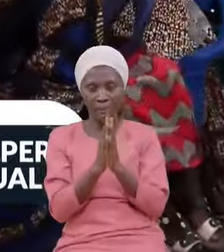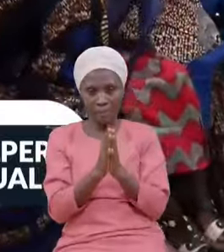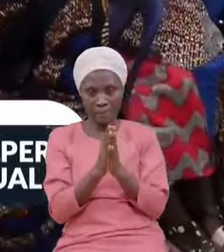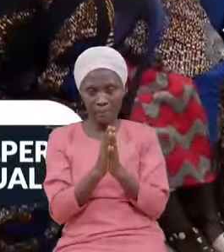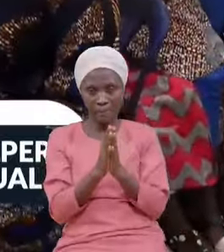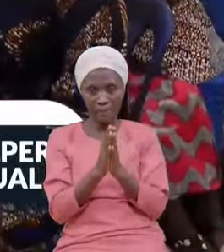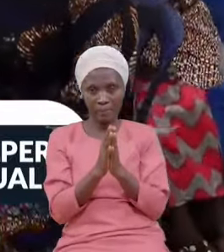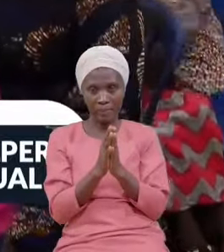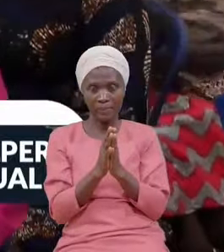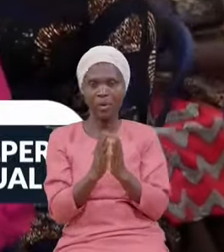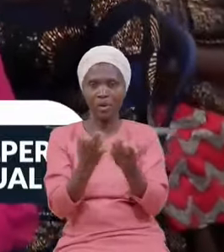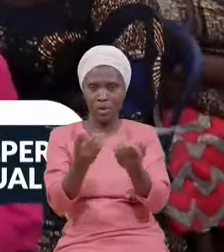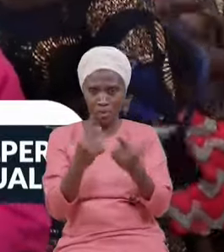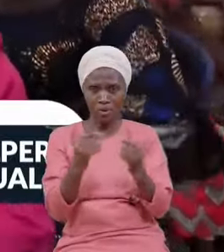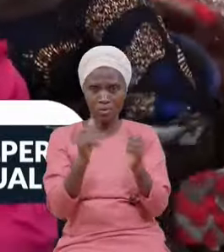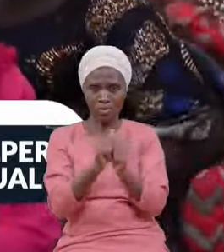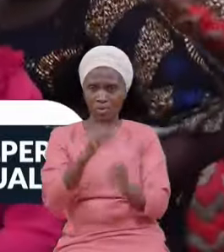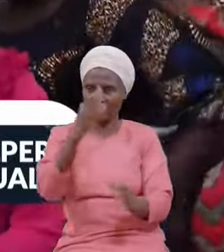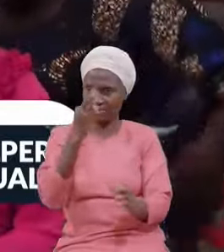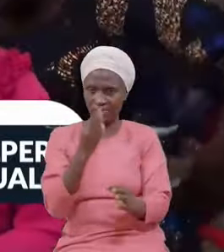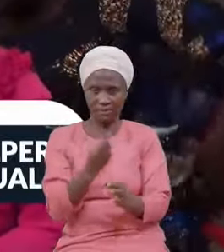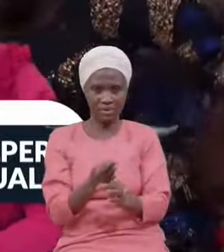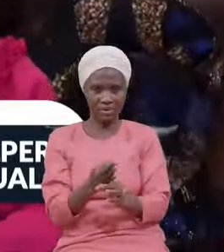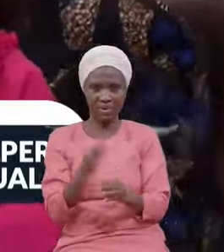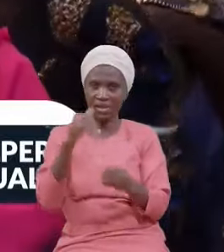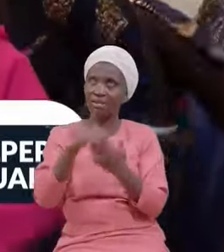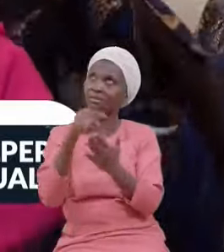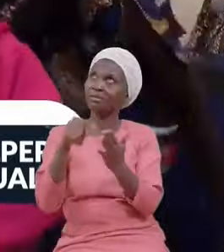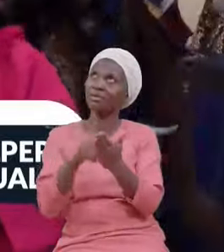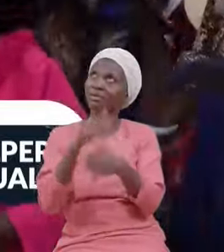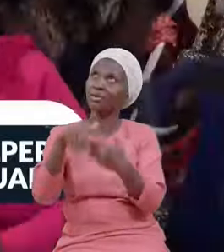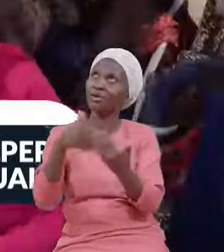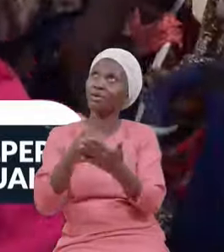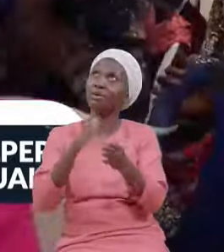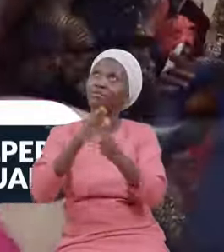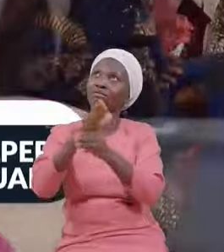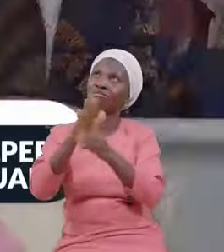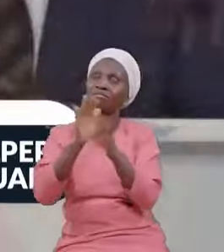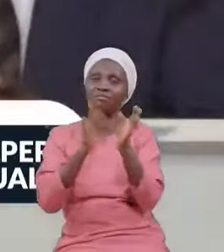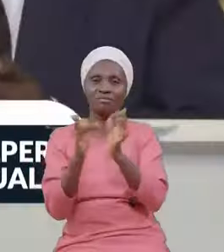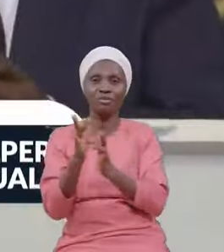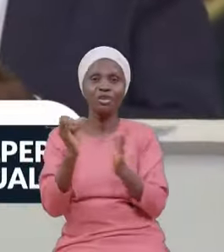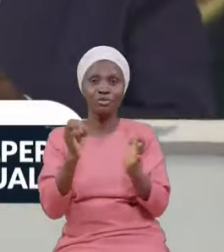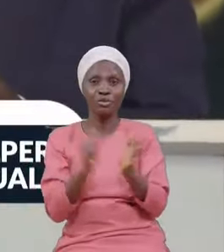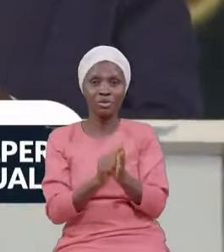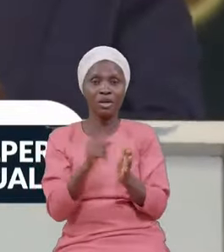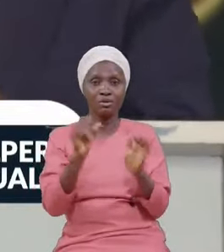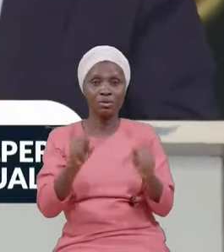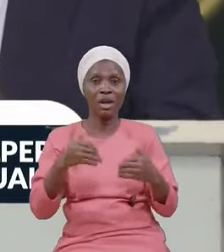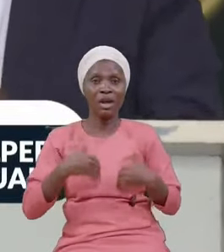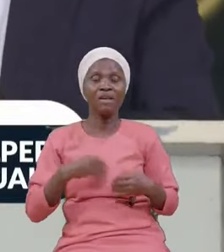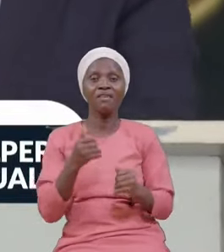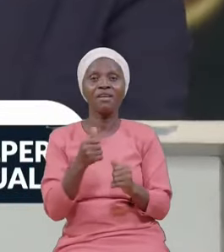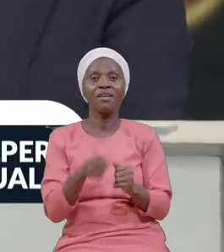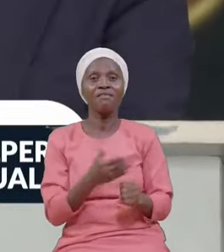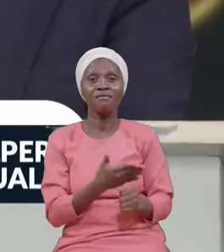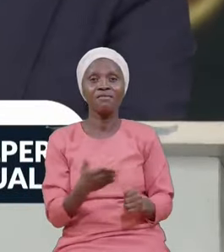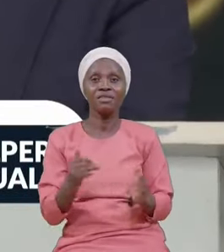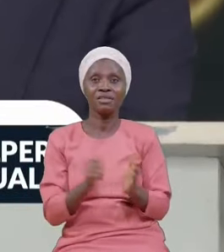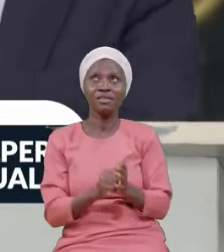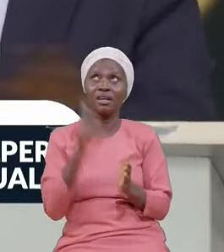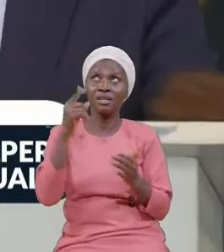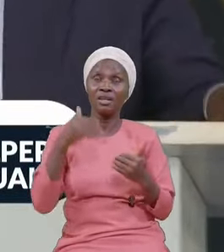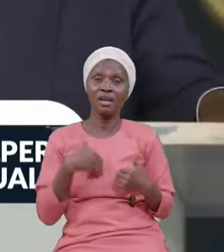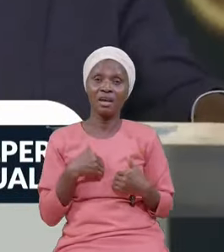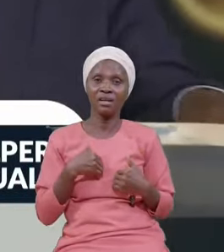sufficient Jesus so that you have have everything he has ordained